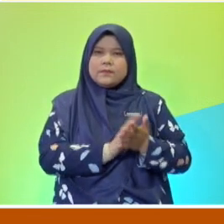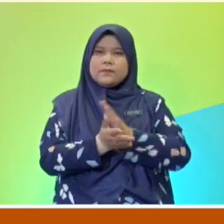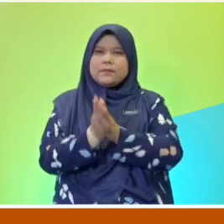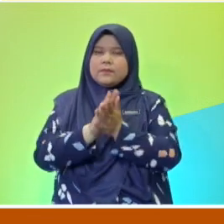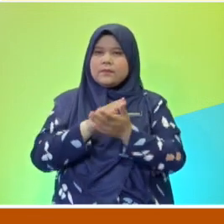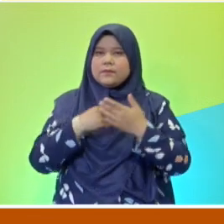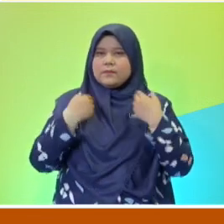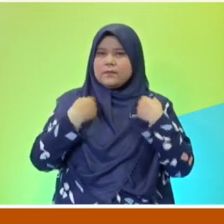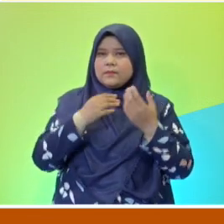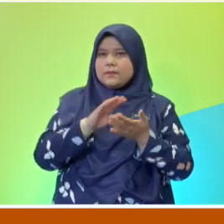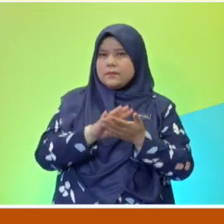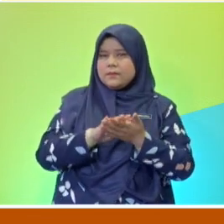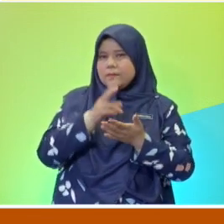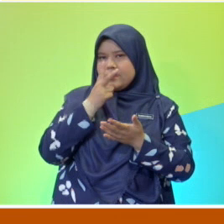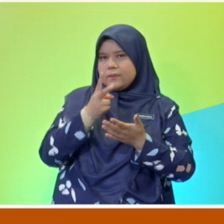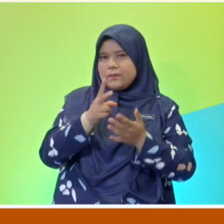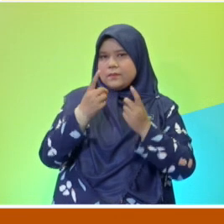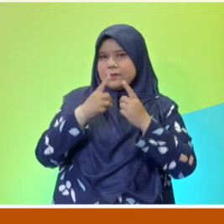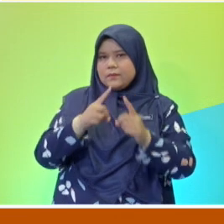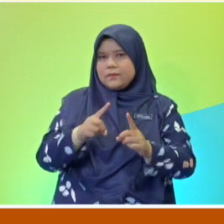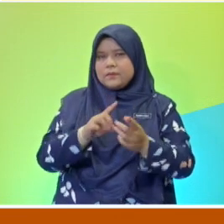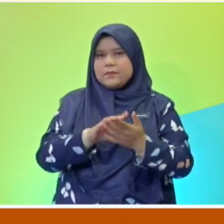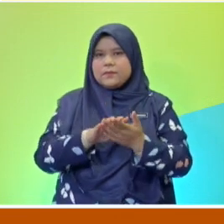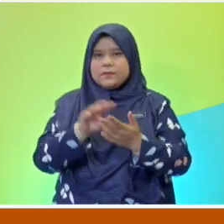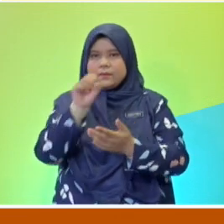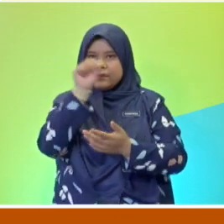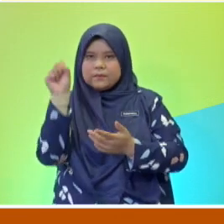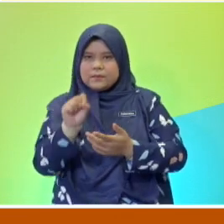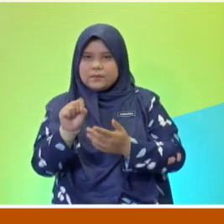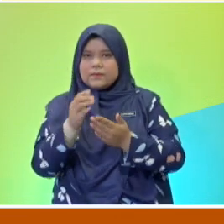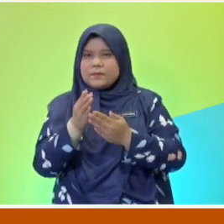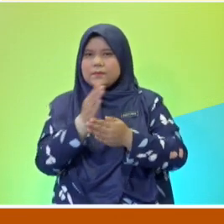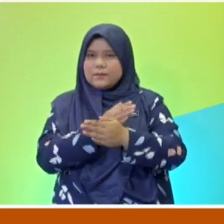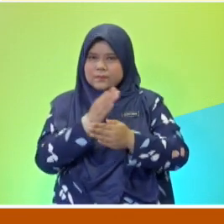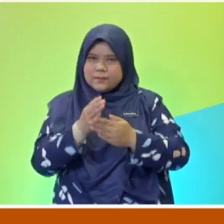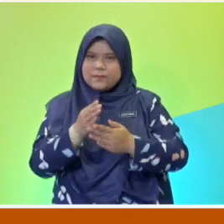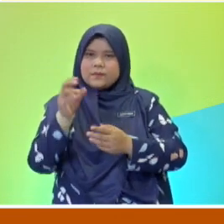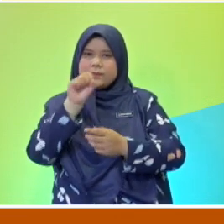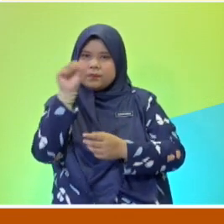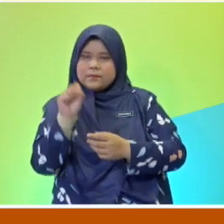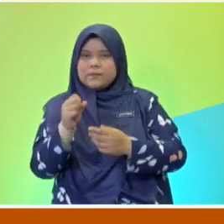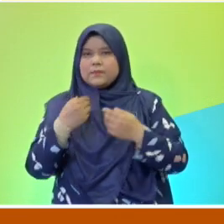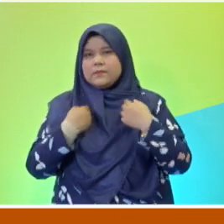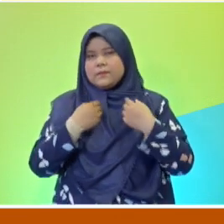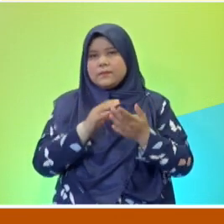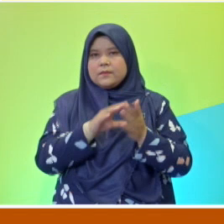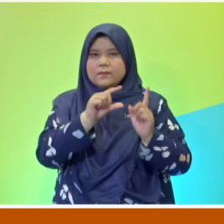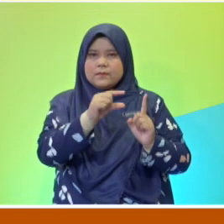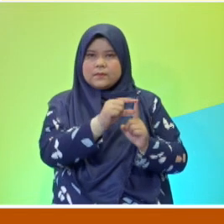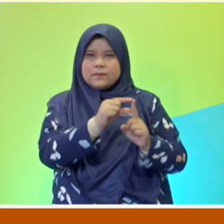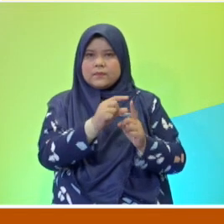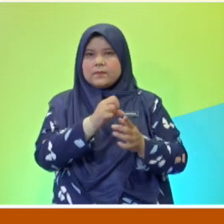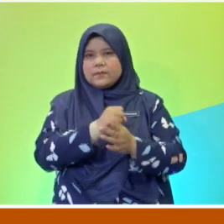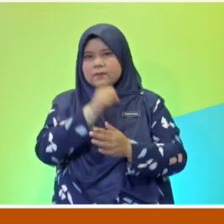they are going to answer questions, short answer questions, and also vocabulary questions. For